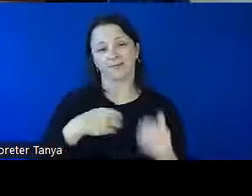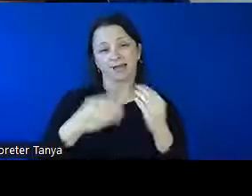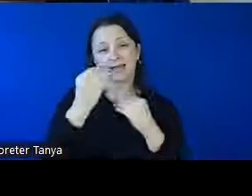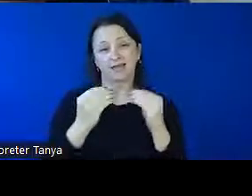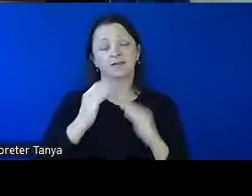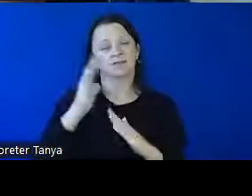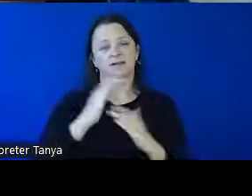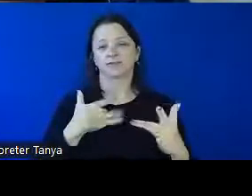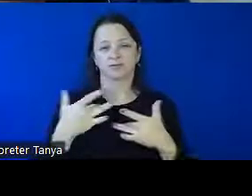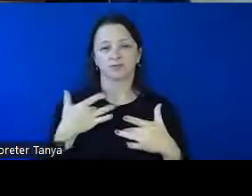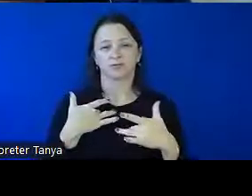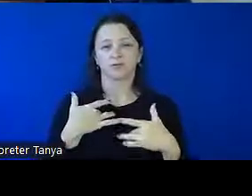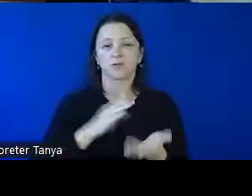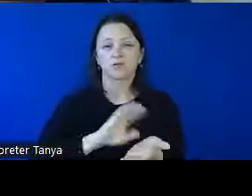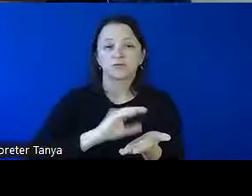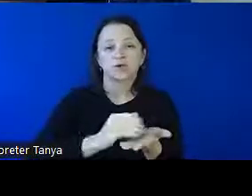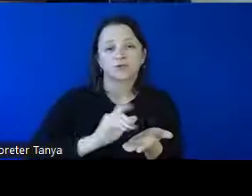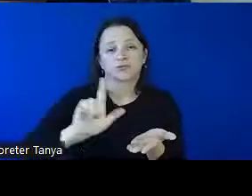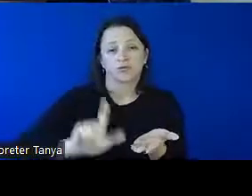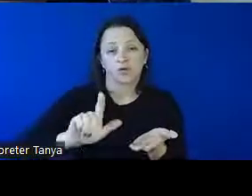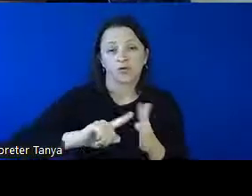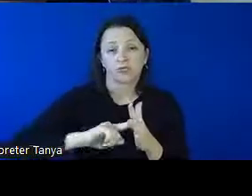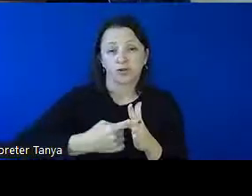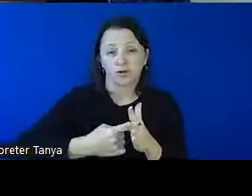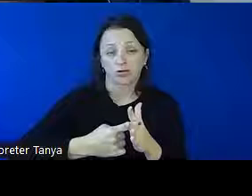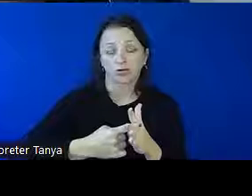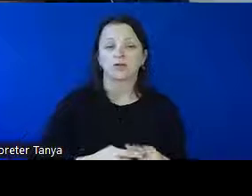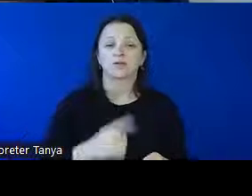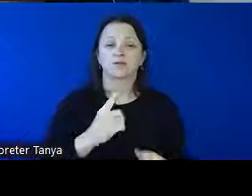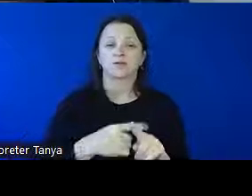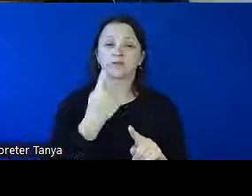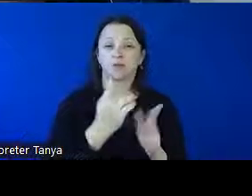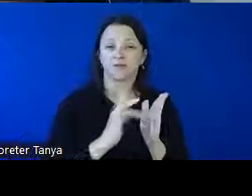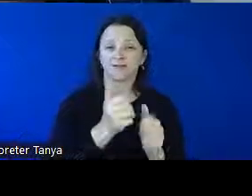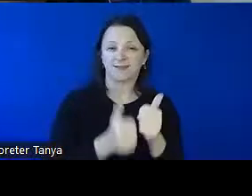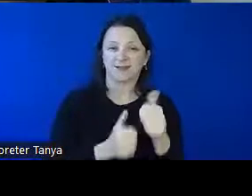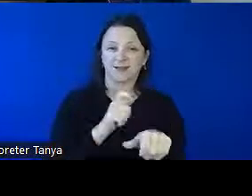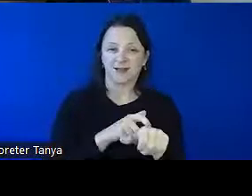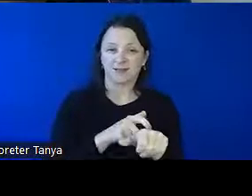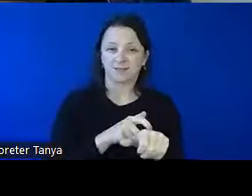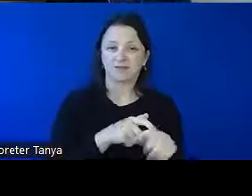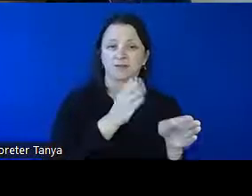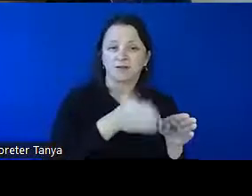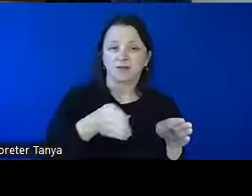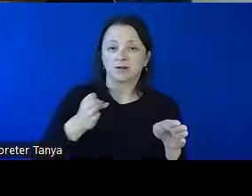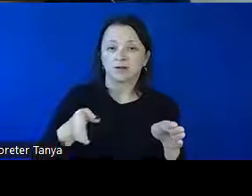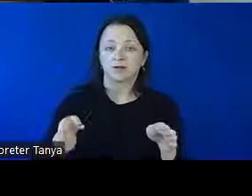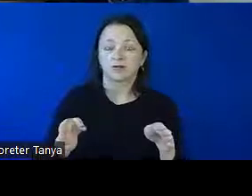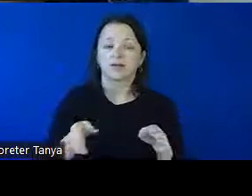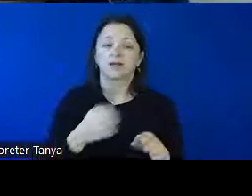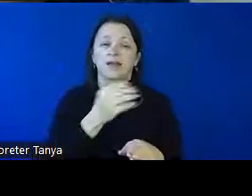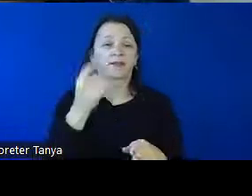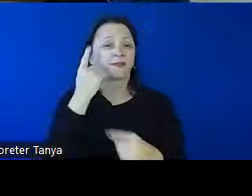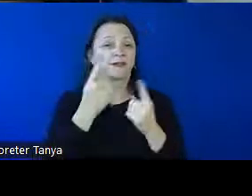We want to start low, pick a target dose, do one medicine at a time. it's important to consider a trial off it. Usually that